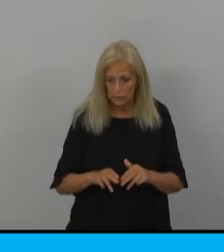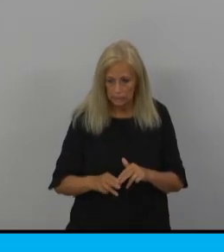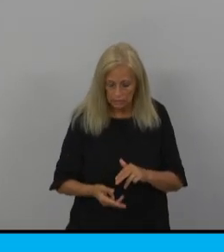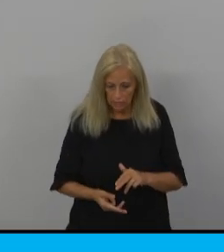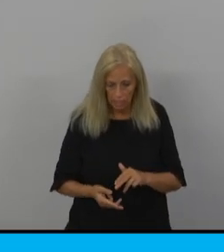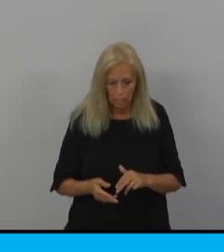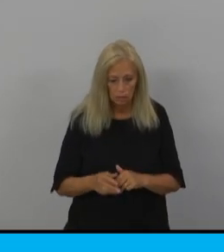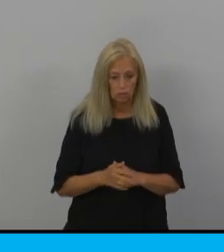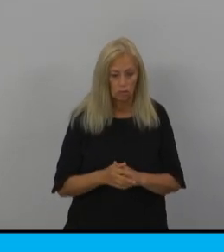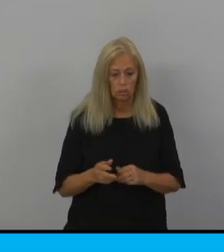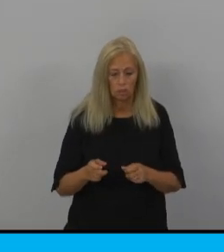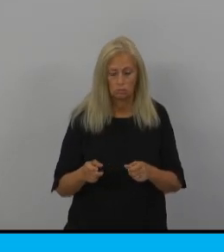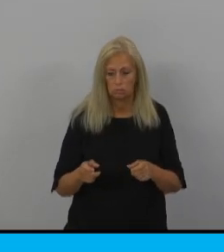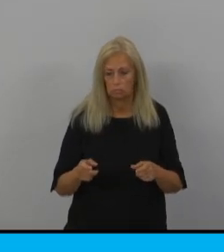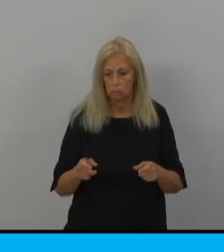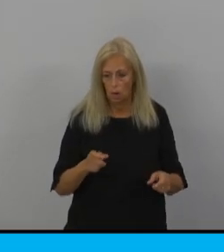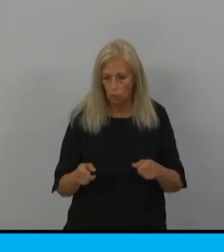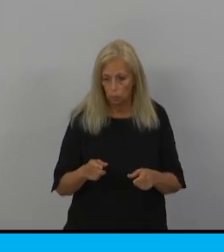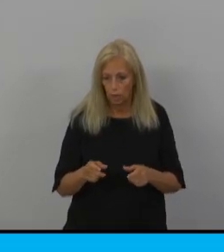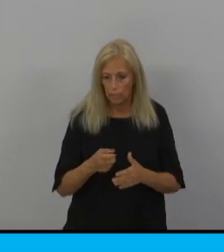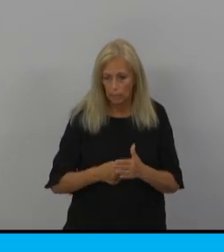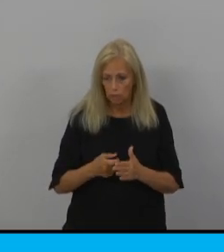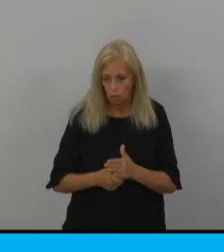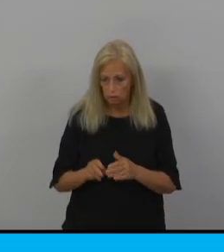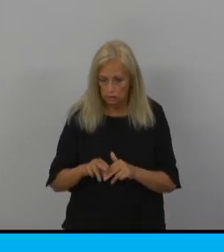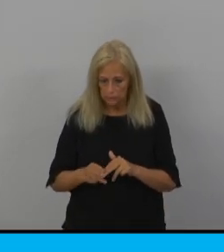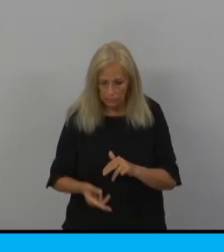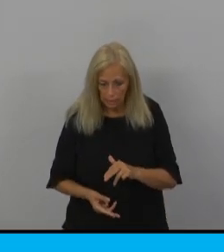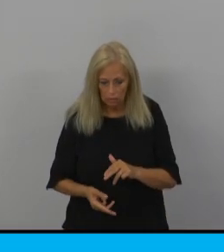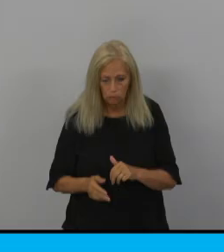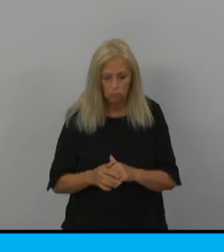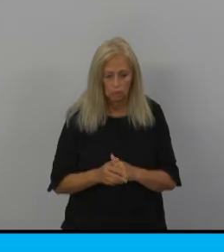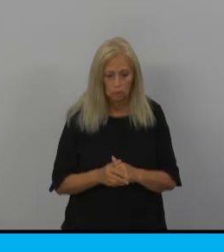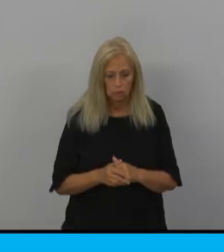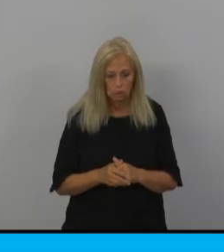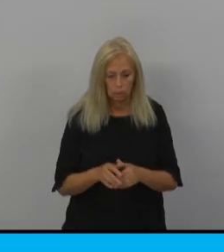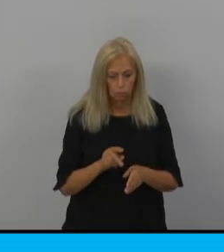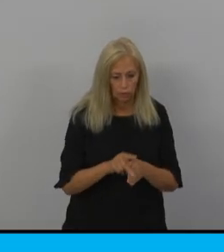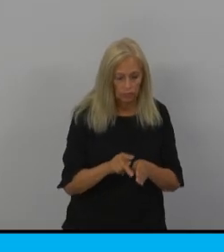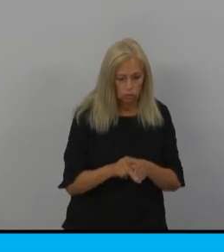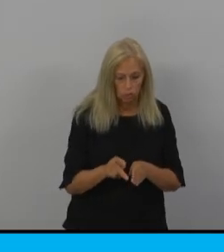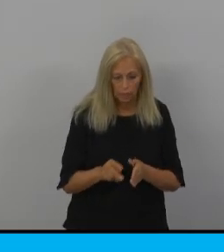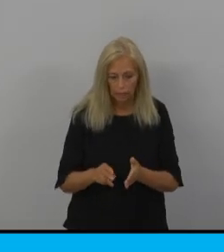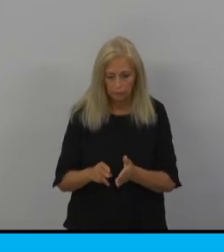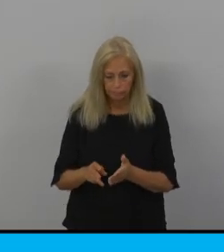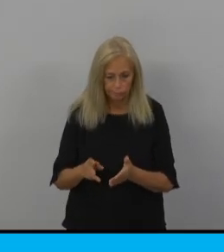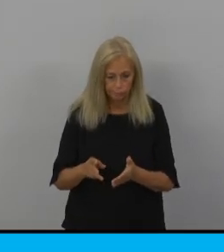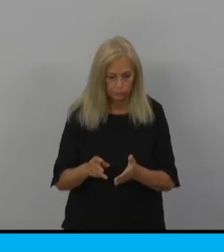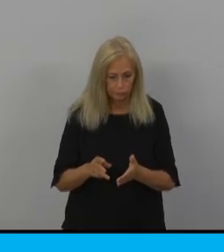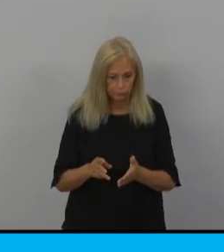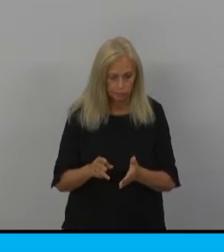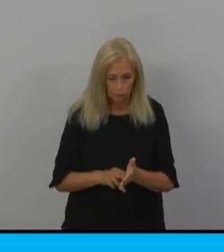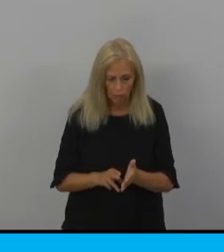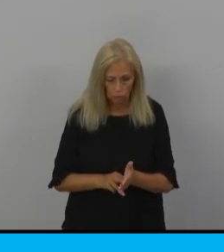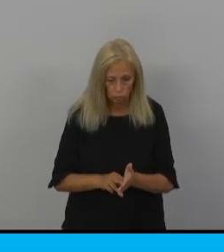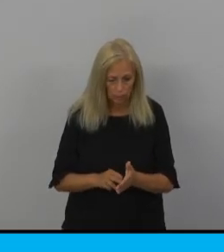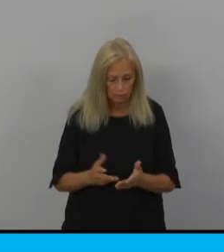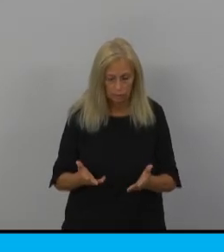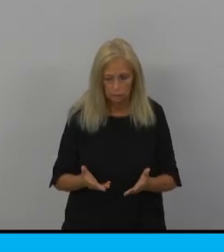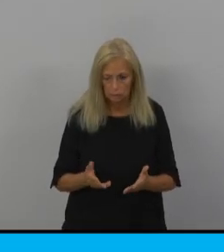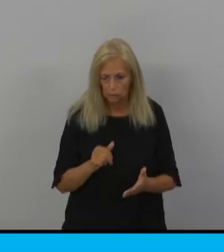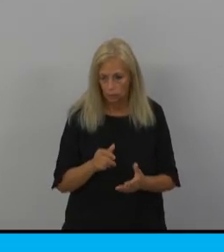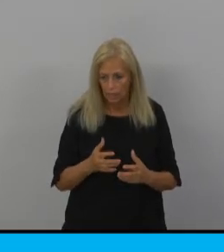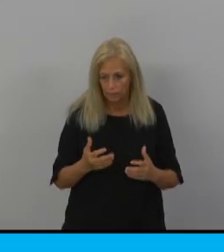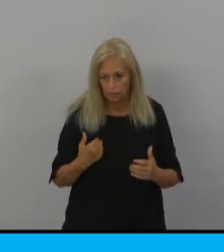operating costs are down. And our debt service and capital outlay don't even really show on the chart because we don't really have a lot